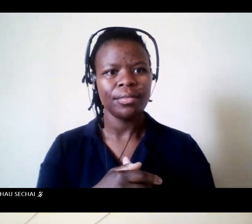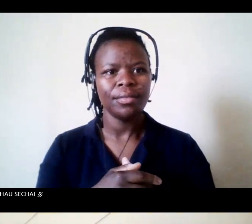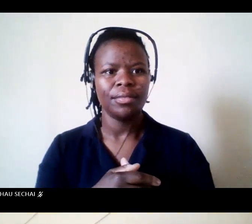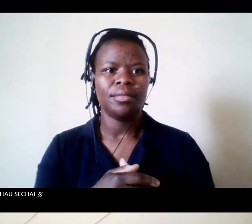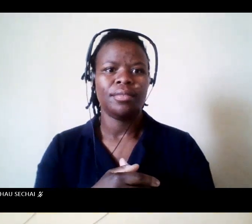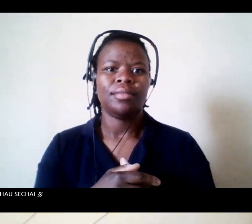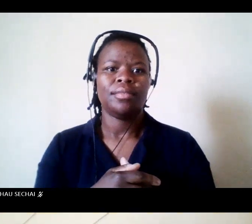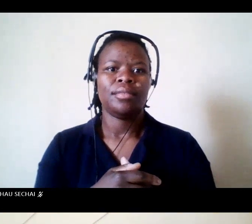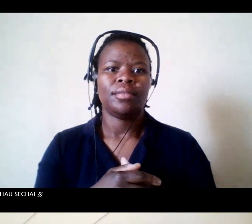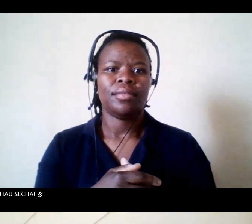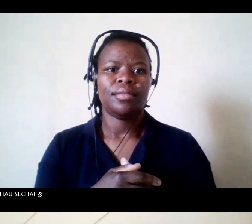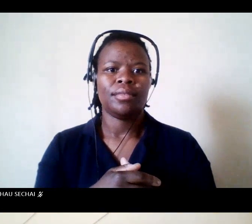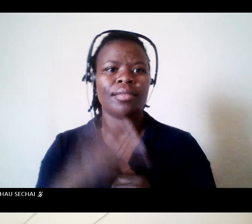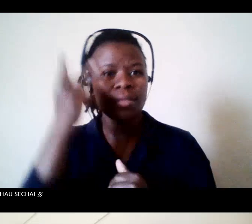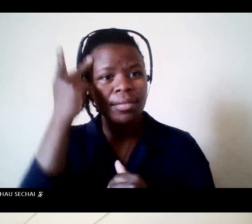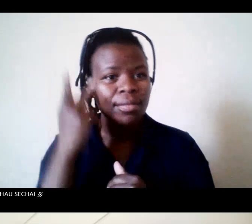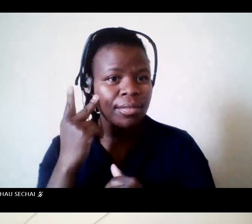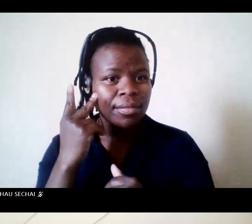Rebuhile?